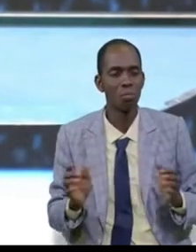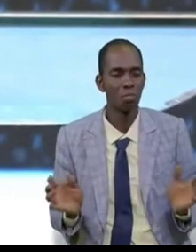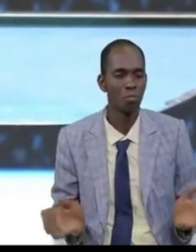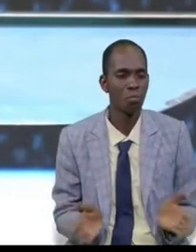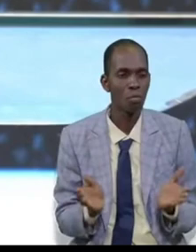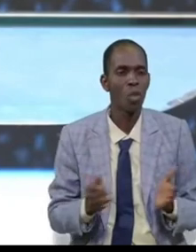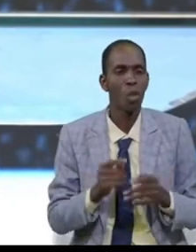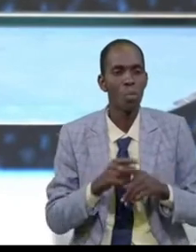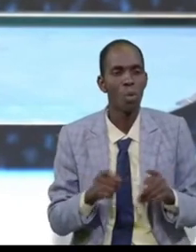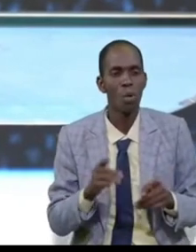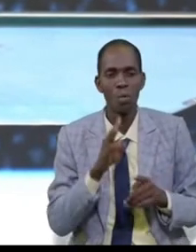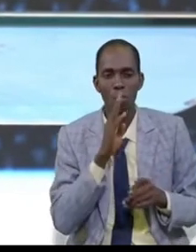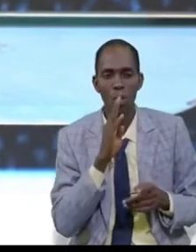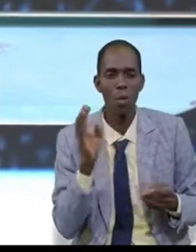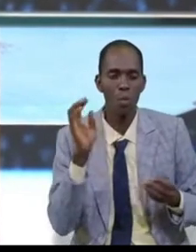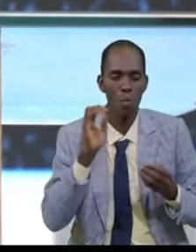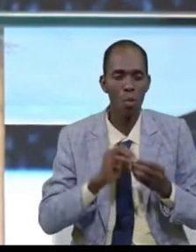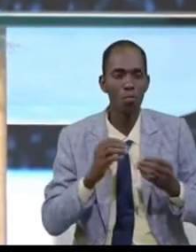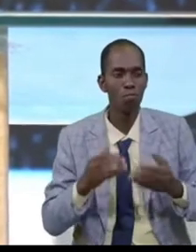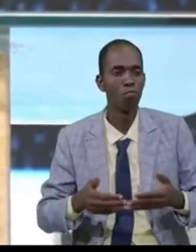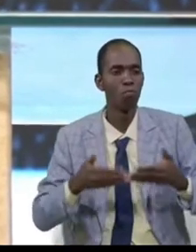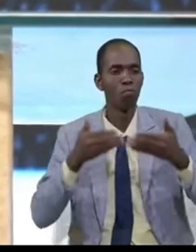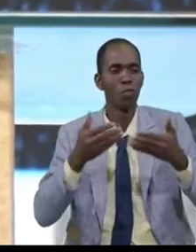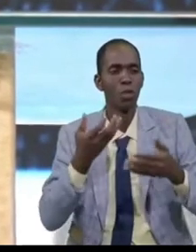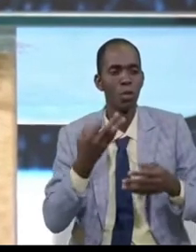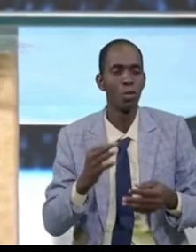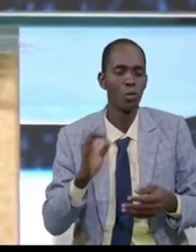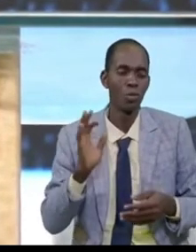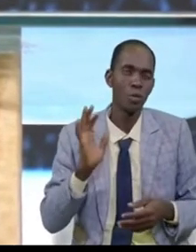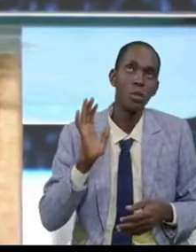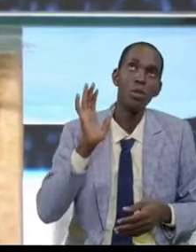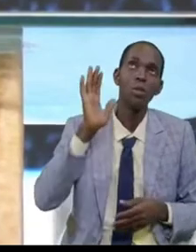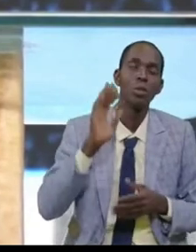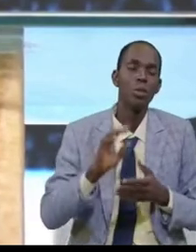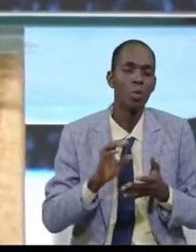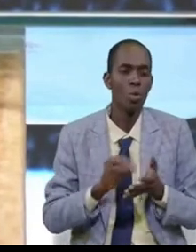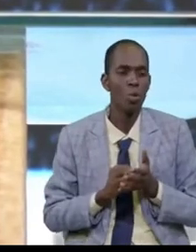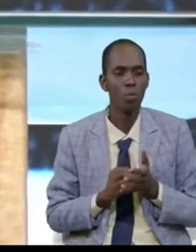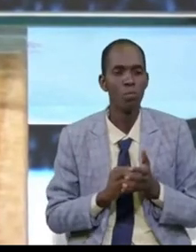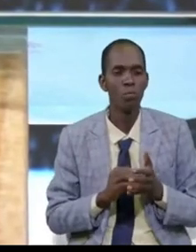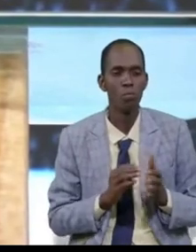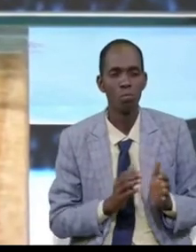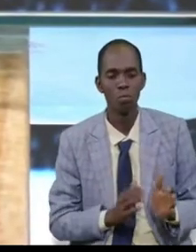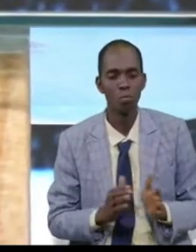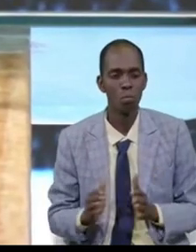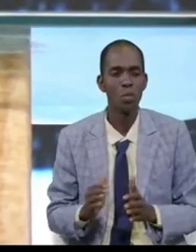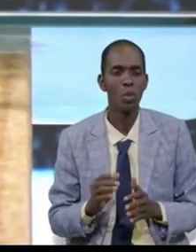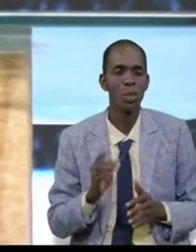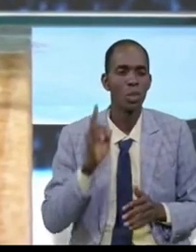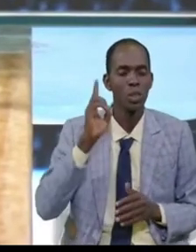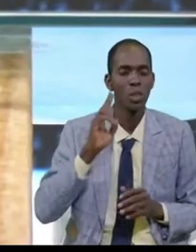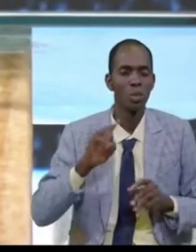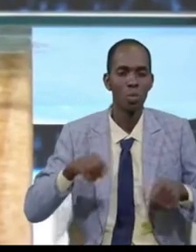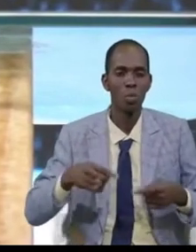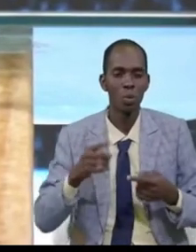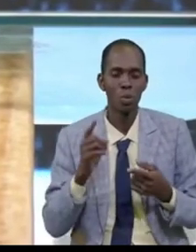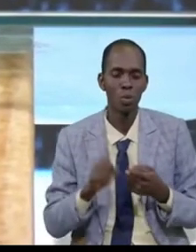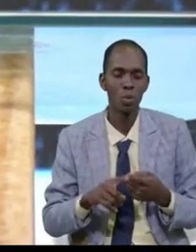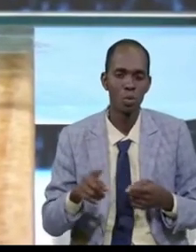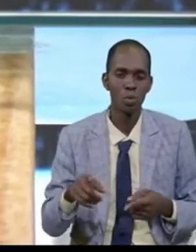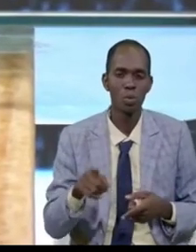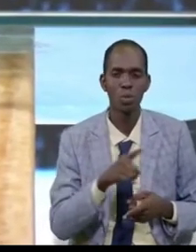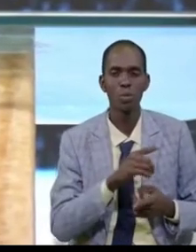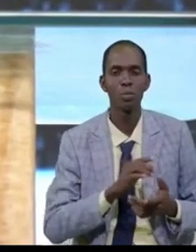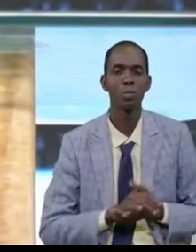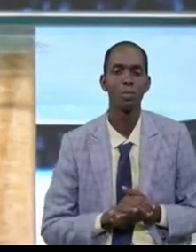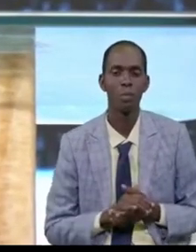being more forward of his own accord, he went unto you. He went unto